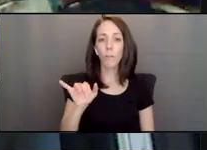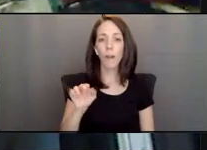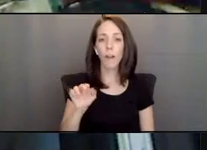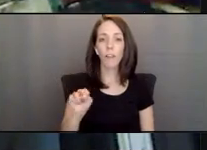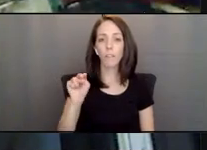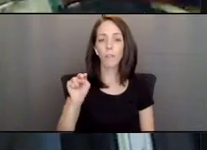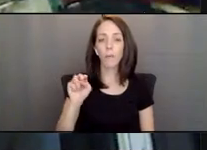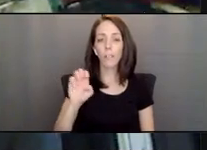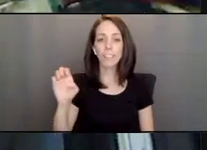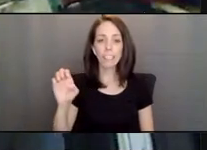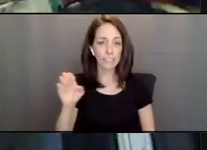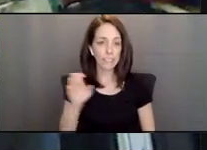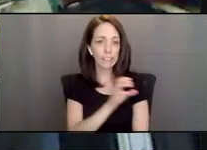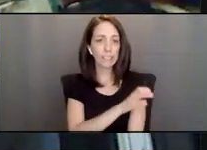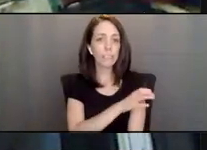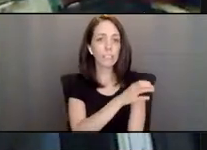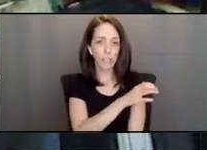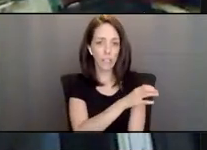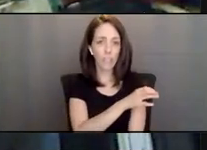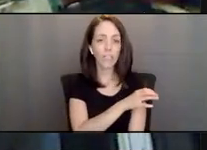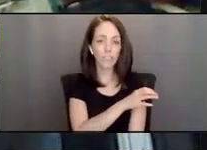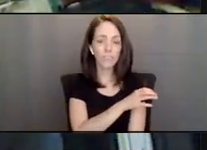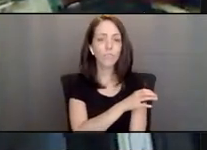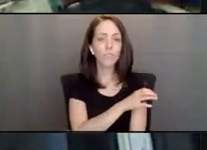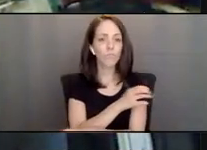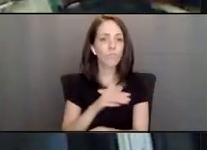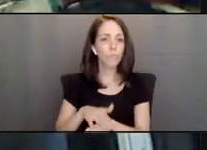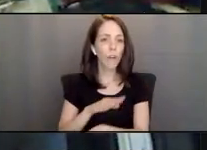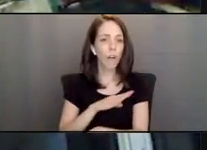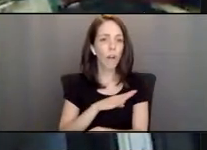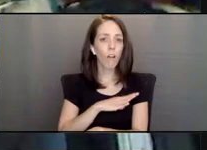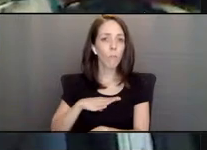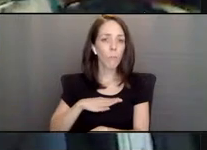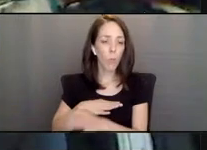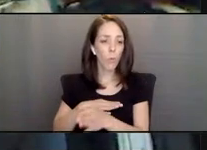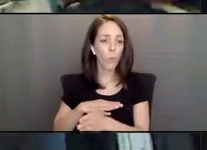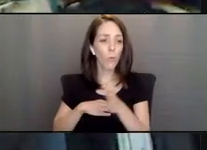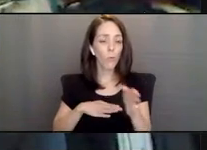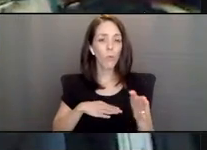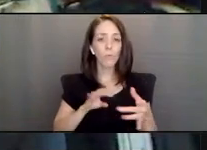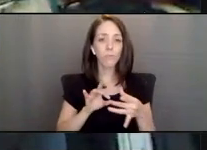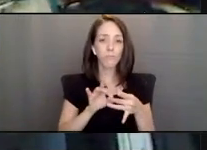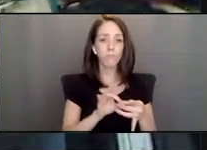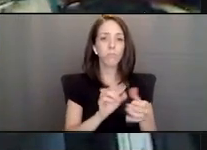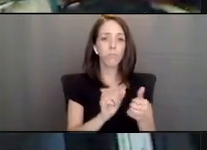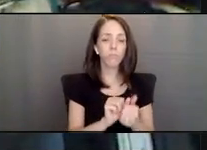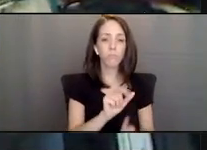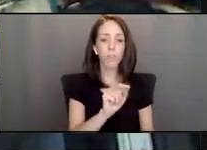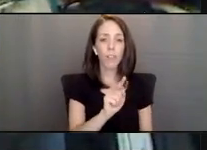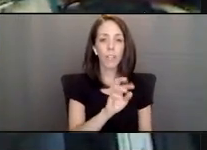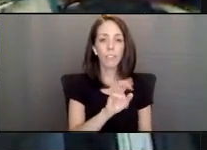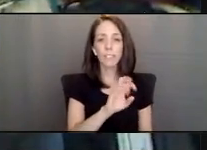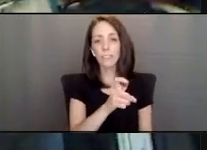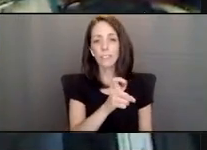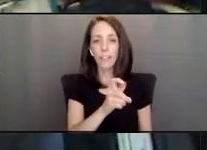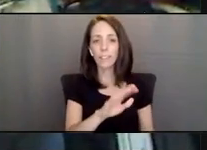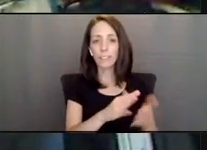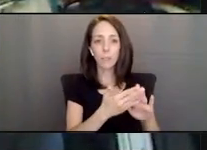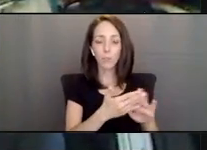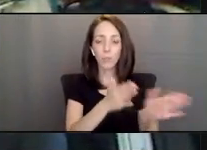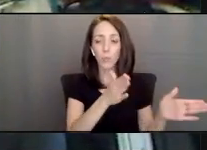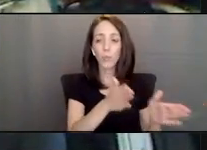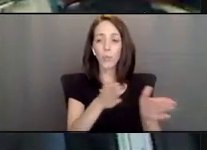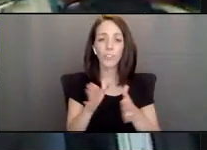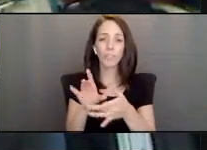is deeply connected in the Latinx community. Jenny Lee Berry, as the community relations manager, is deeply connected. And so